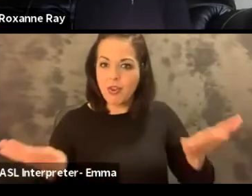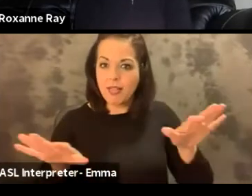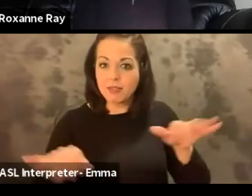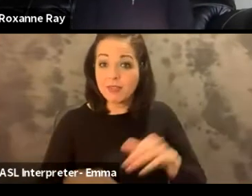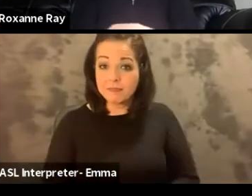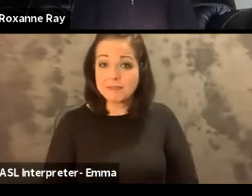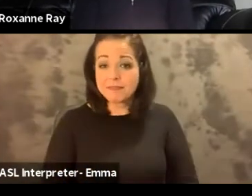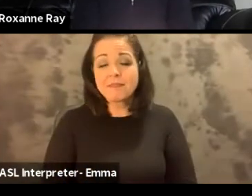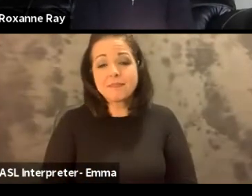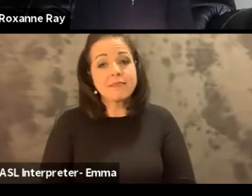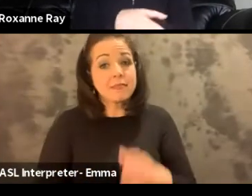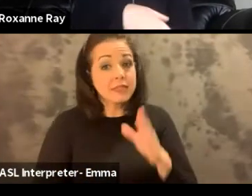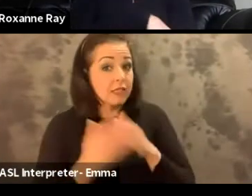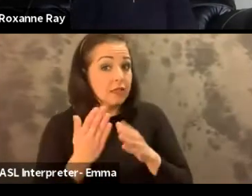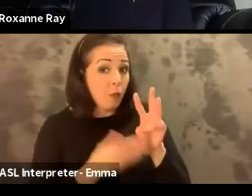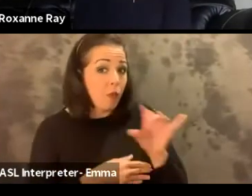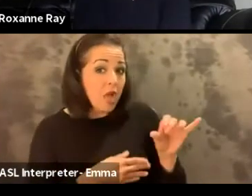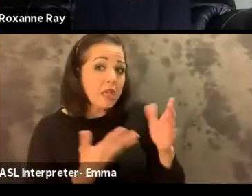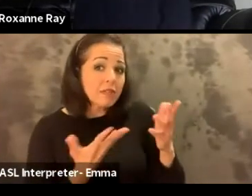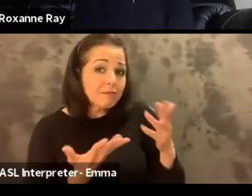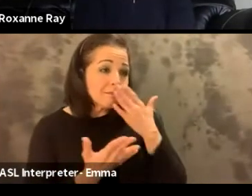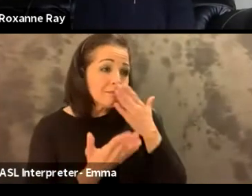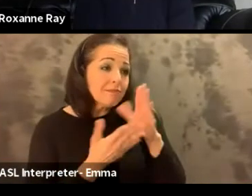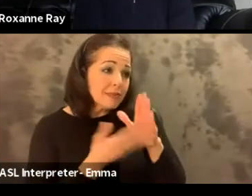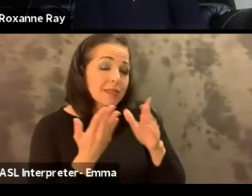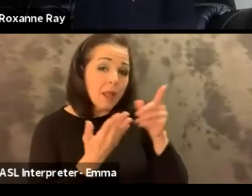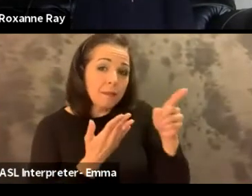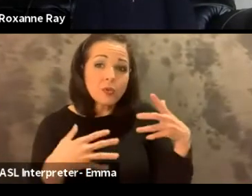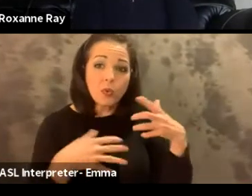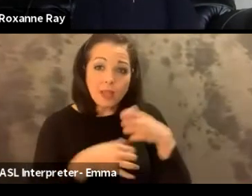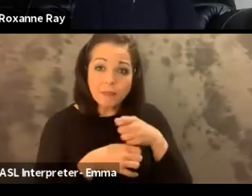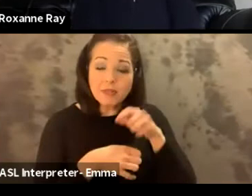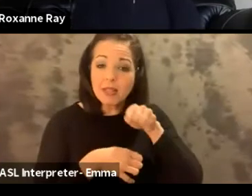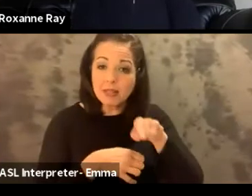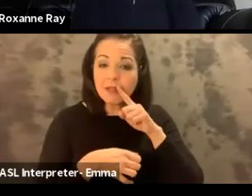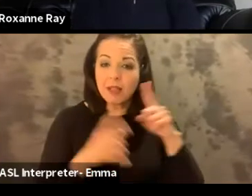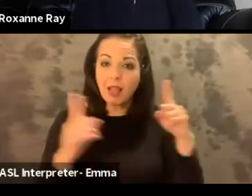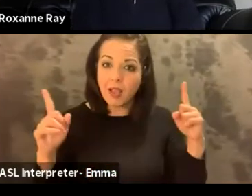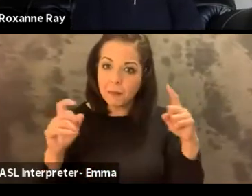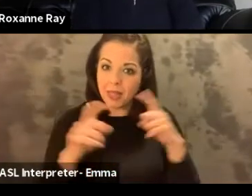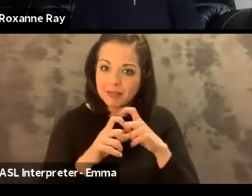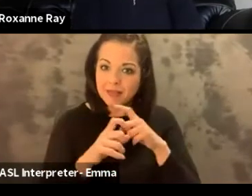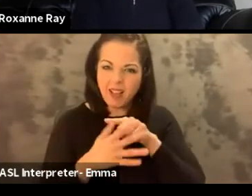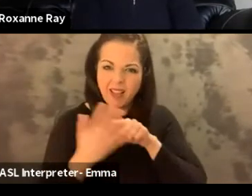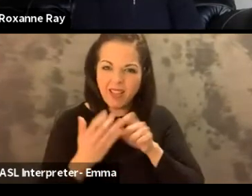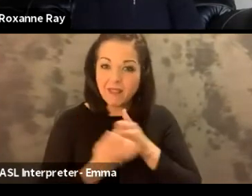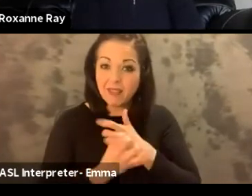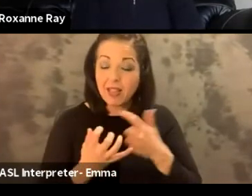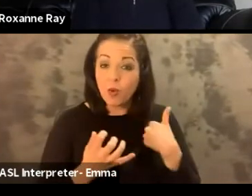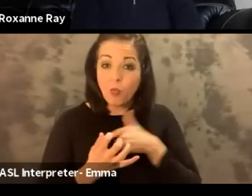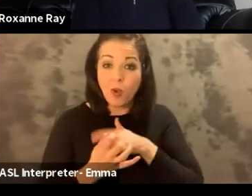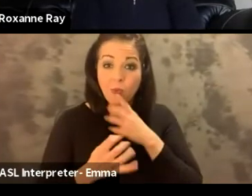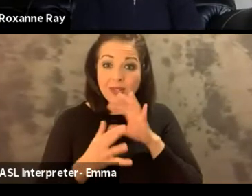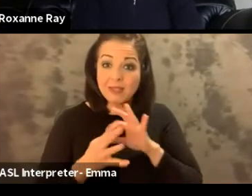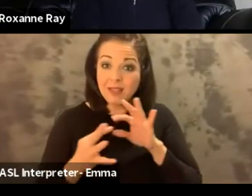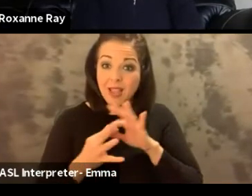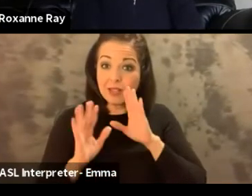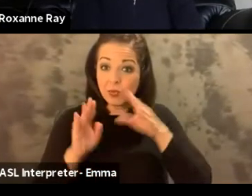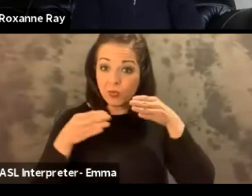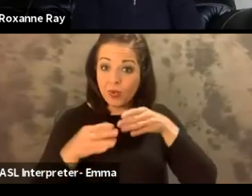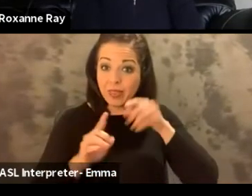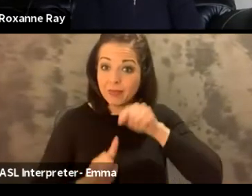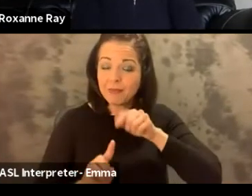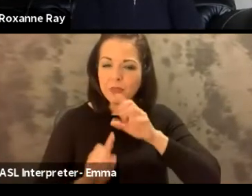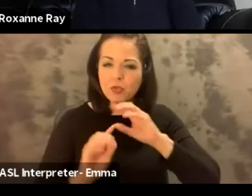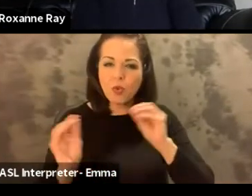Yeah, and in some ways, maybe that sort of, you know, you encapsulate like the complexity of all of this. You know, everything that we're all saying points to the fact that there really is no